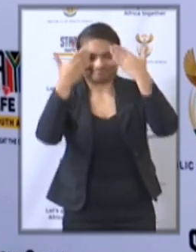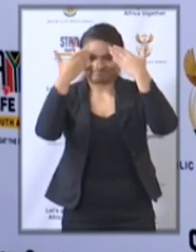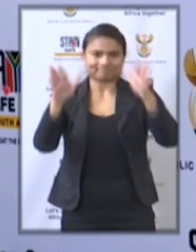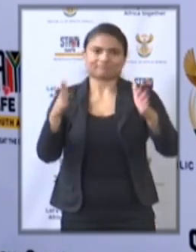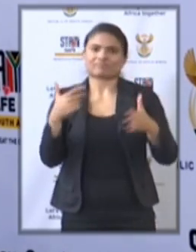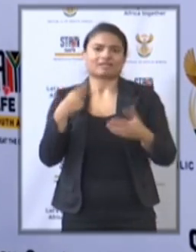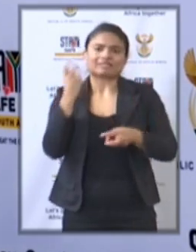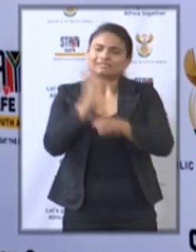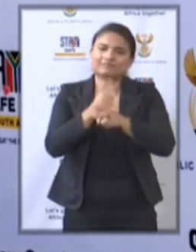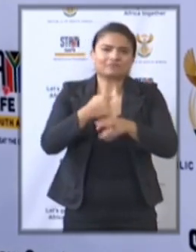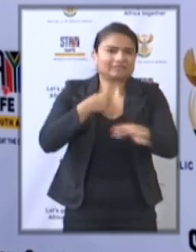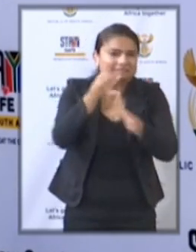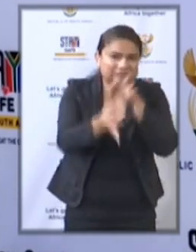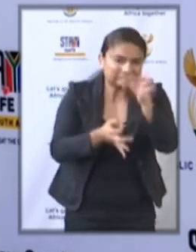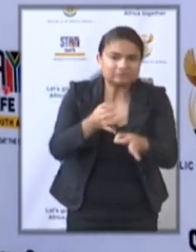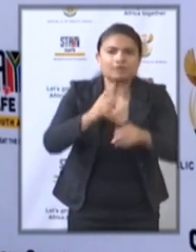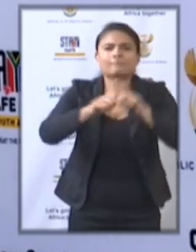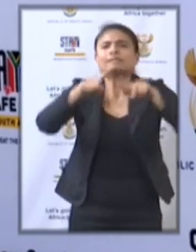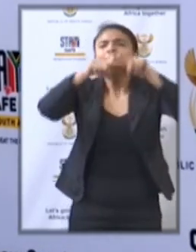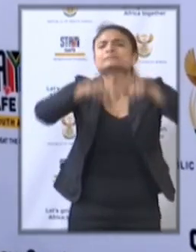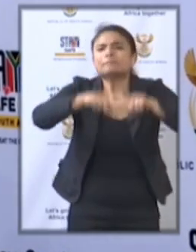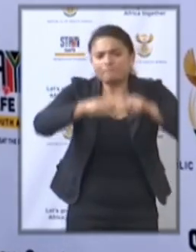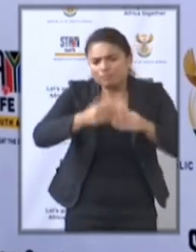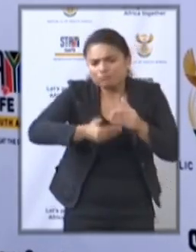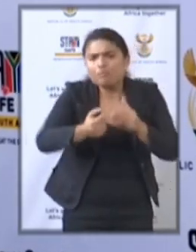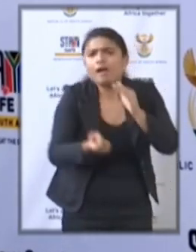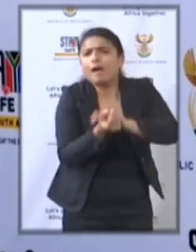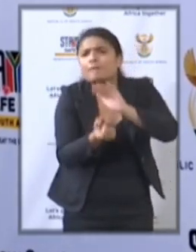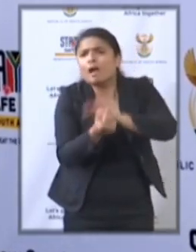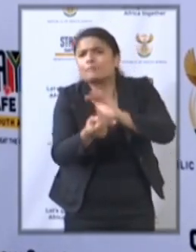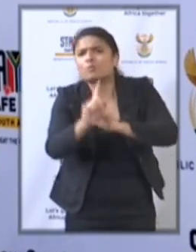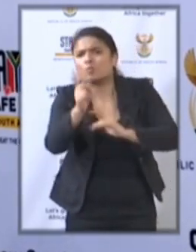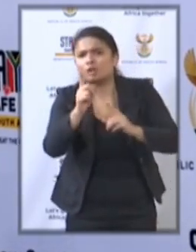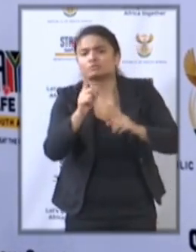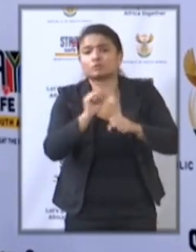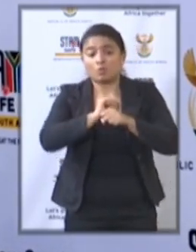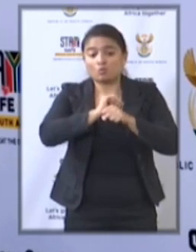trajectory, or as the scientific word goes, the epidemiology